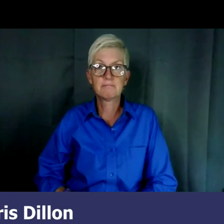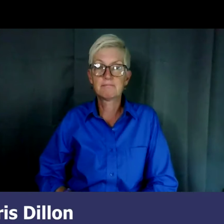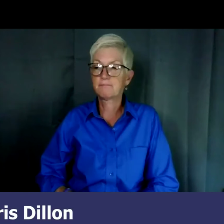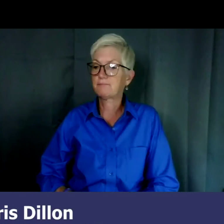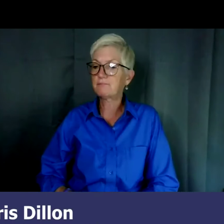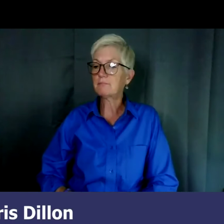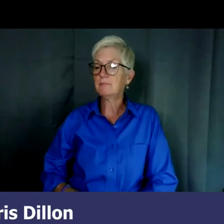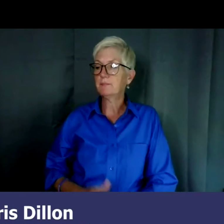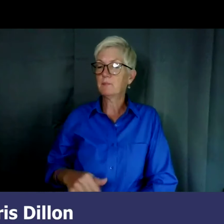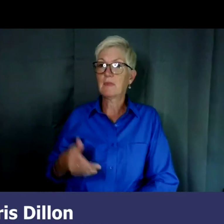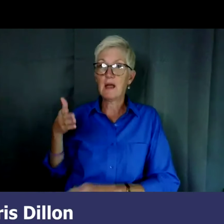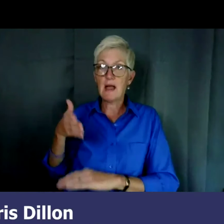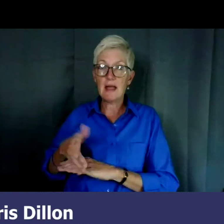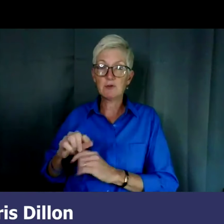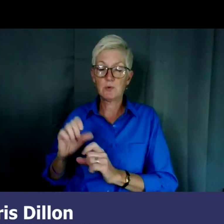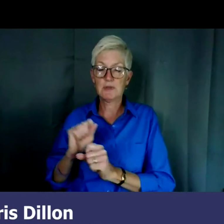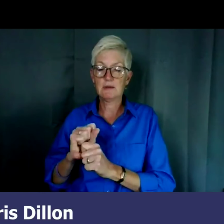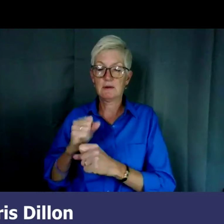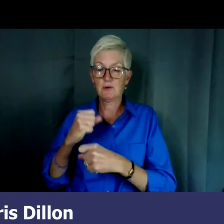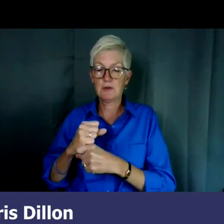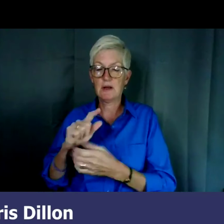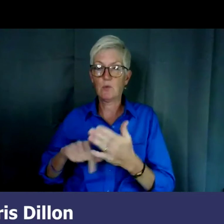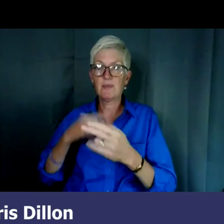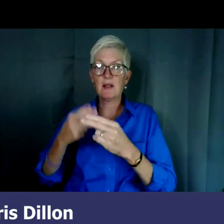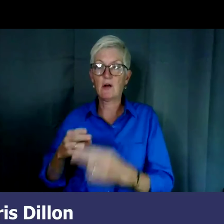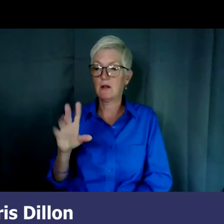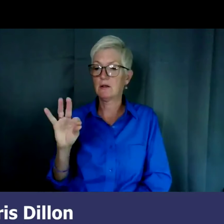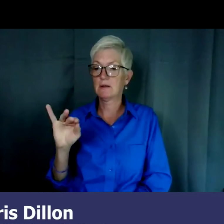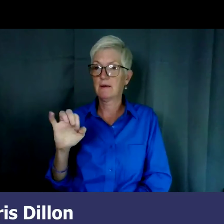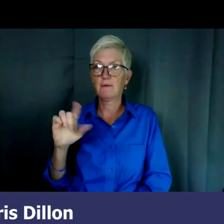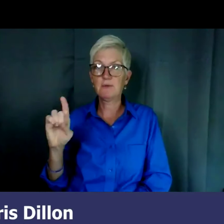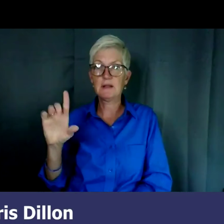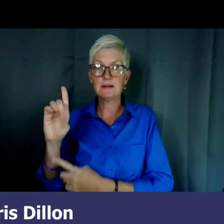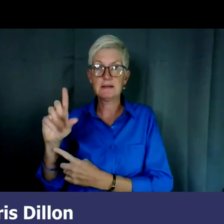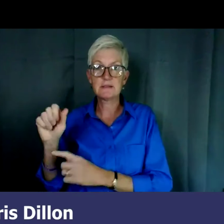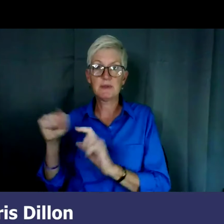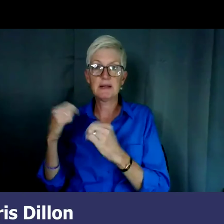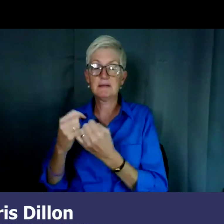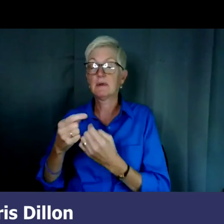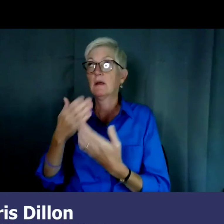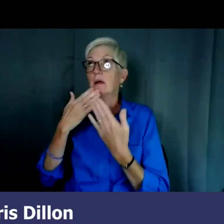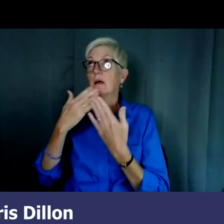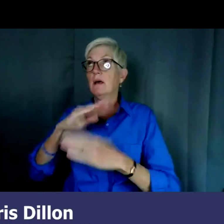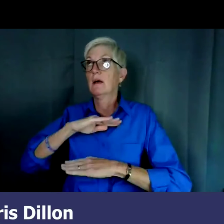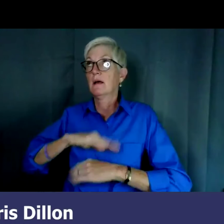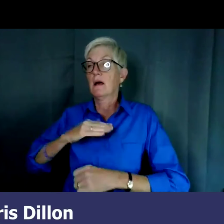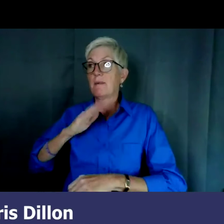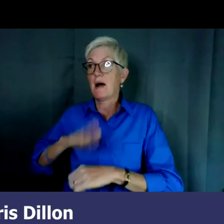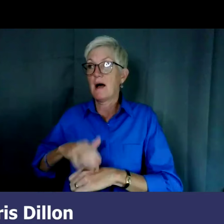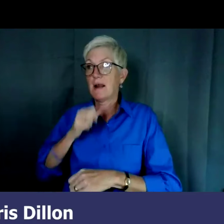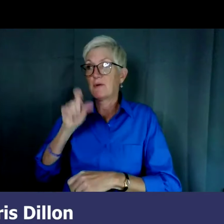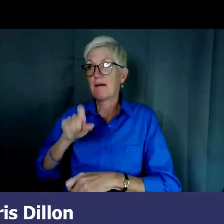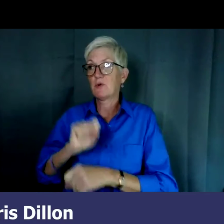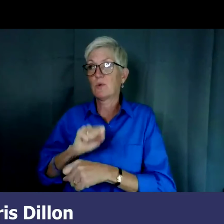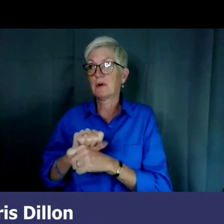they created what is called now the Field Disability Team, which is thankfully I'm on and I don't have to work the Ready program all by myself for